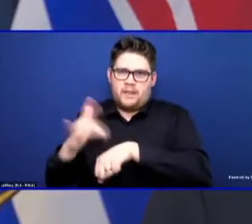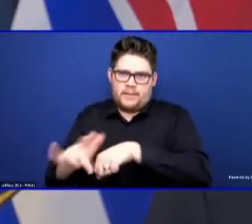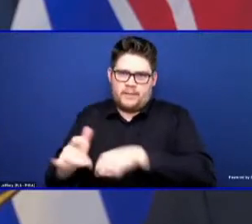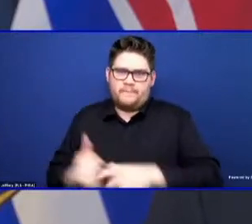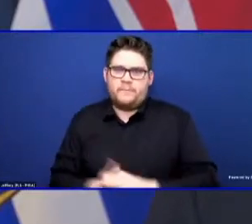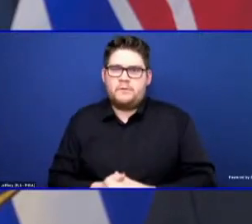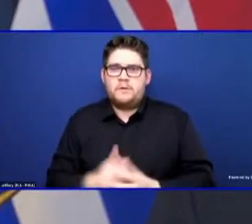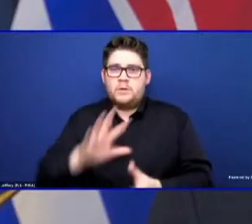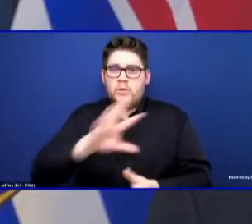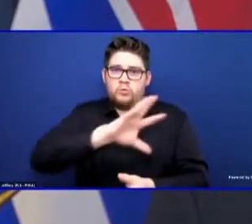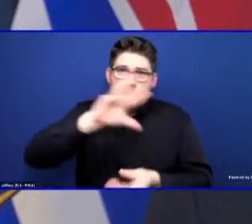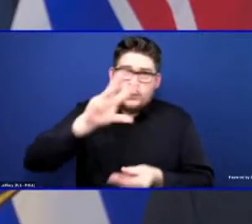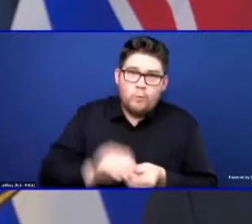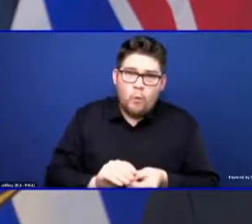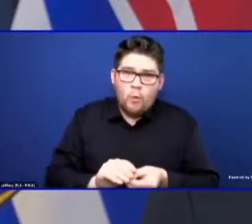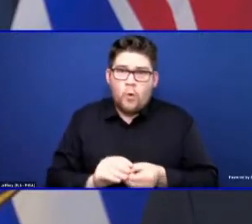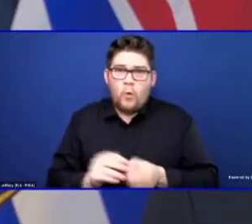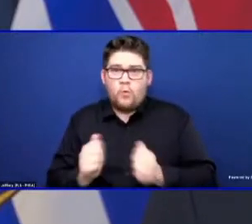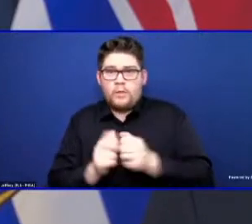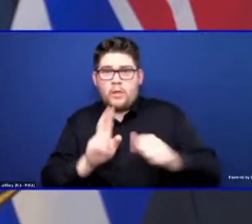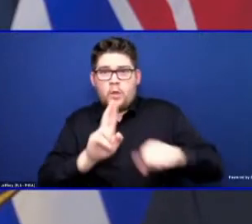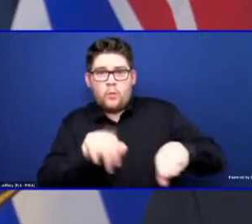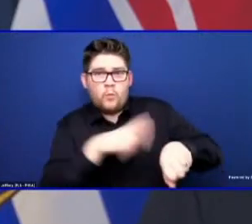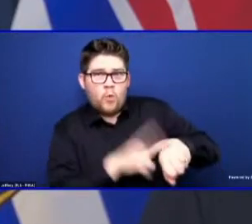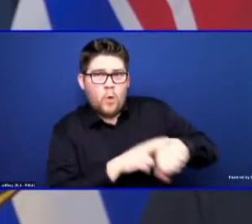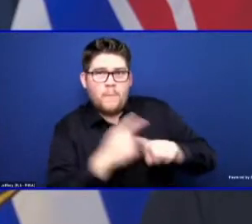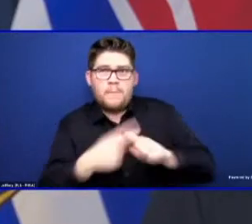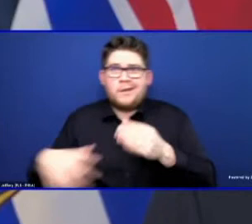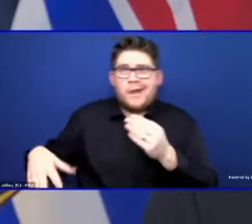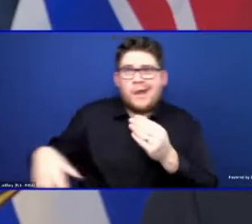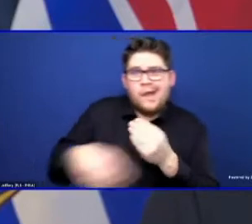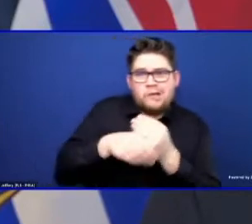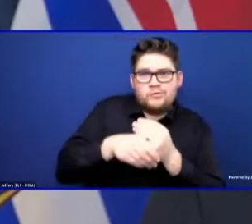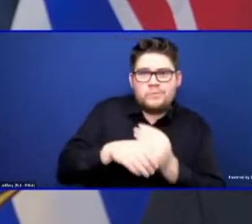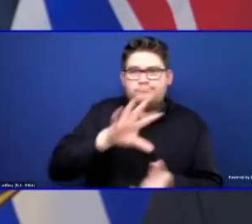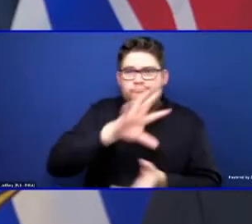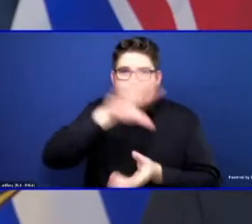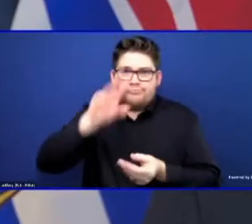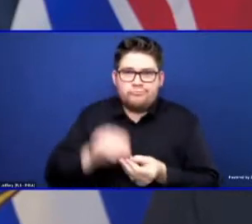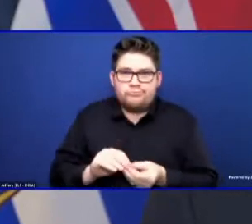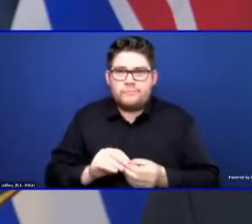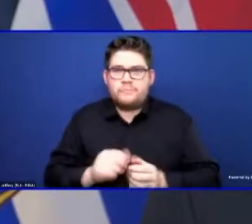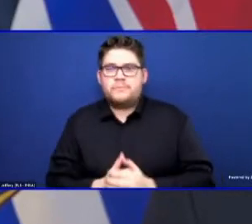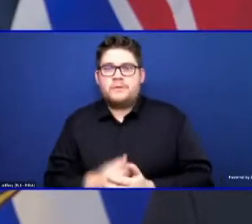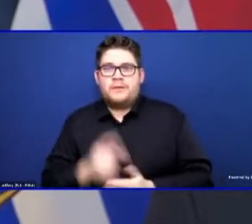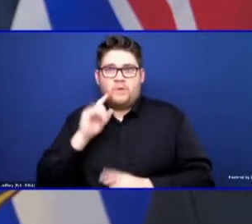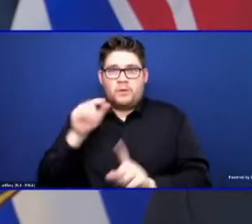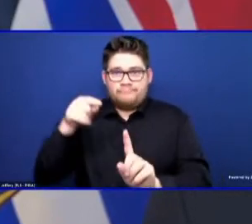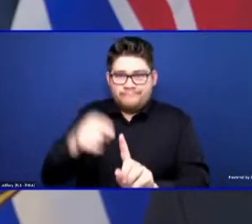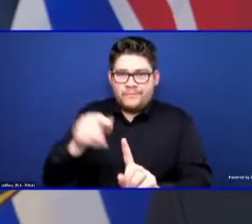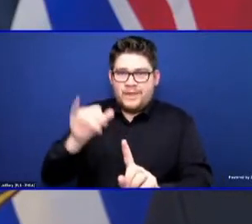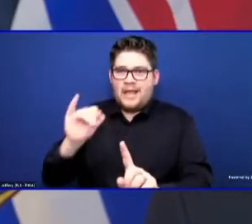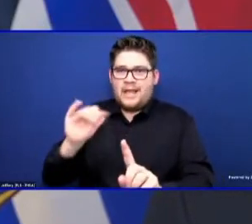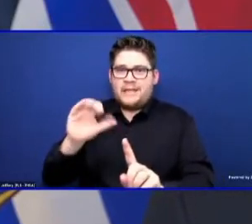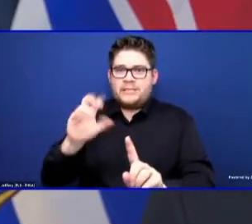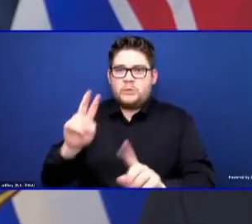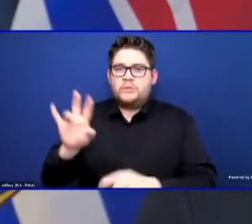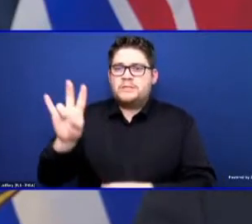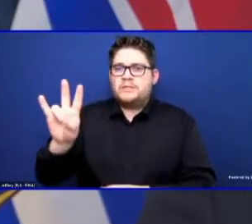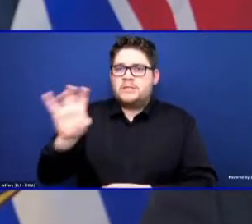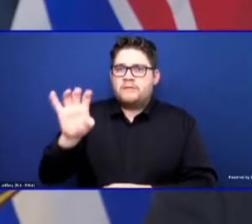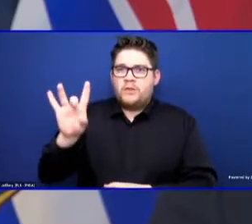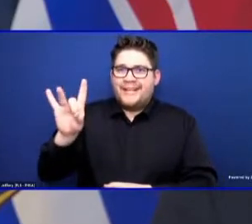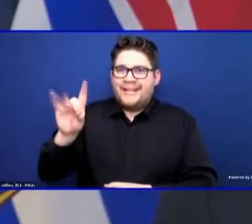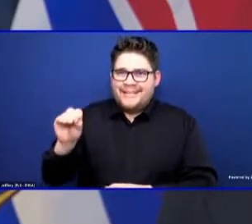occupancy when base and surge beds are added, we have 780 total beds, and 339 of them are